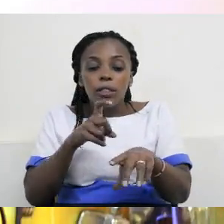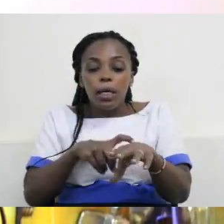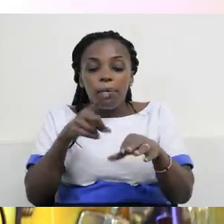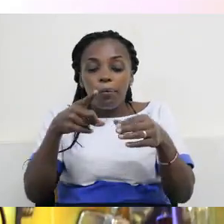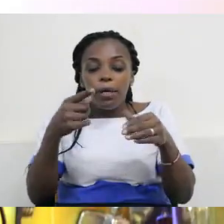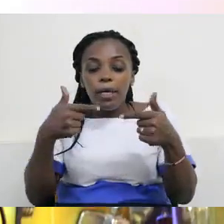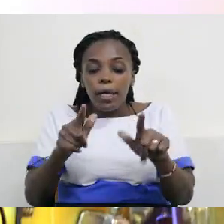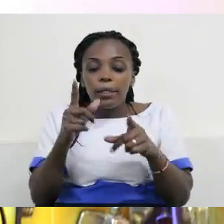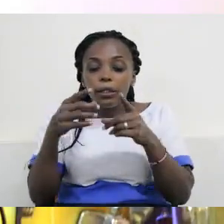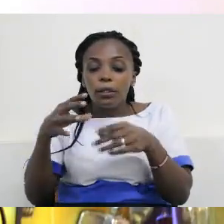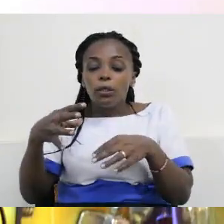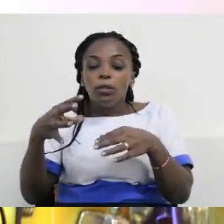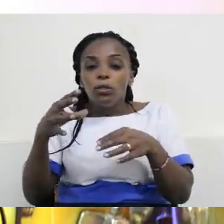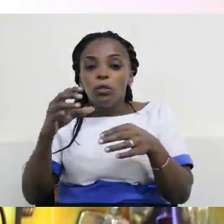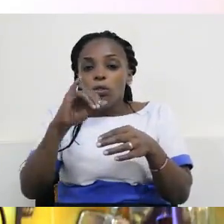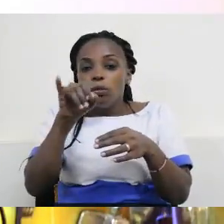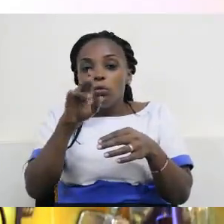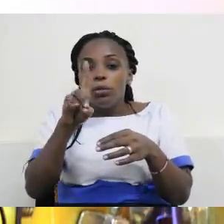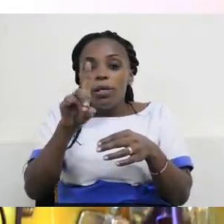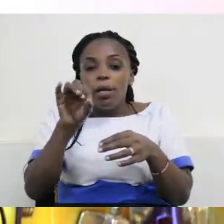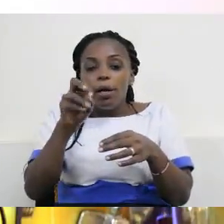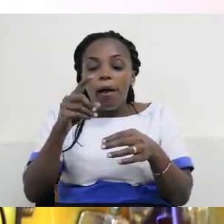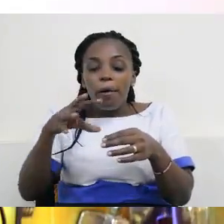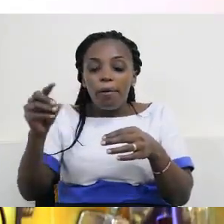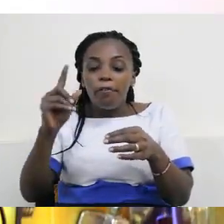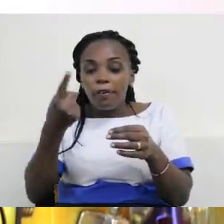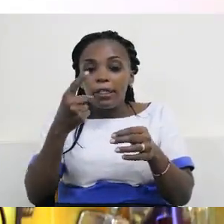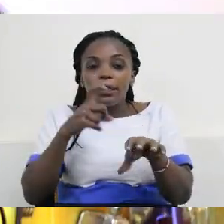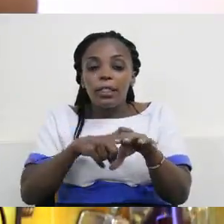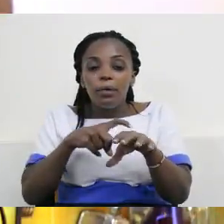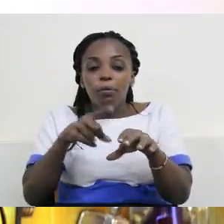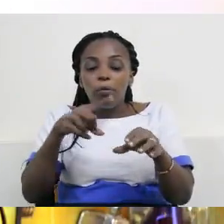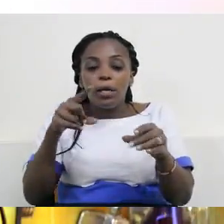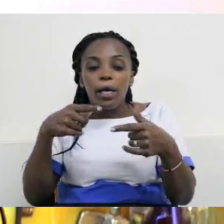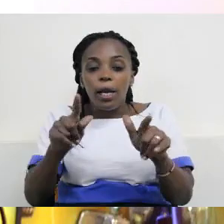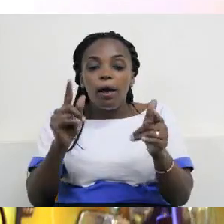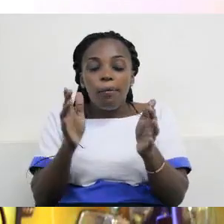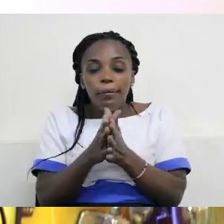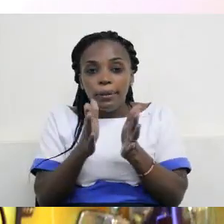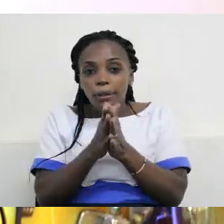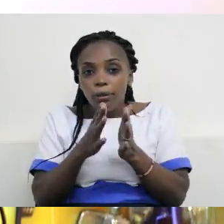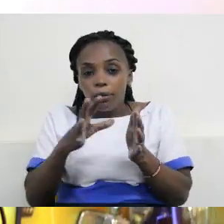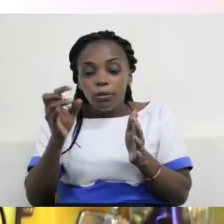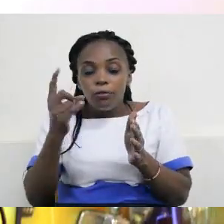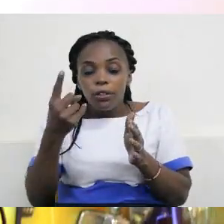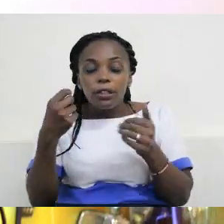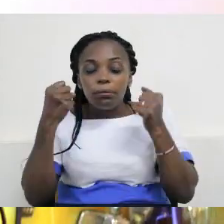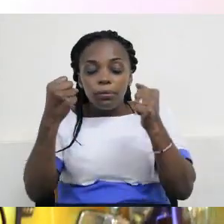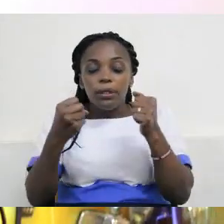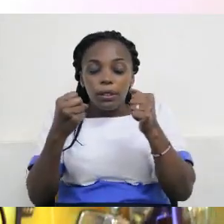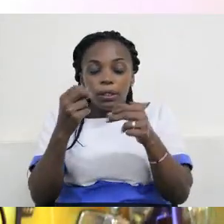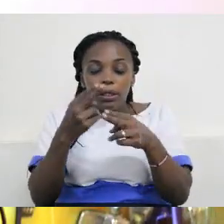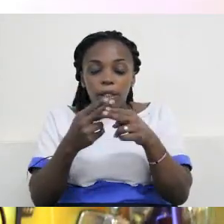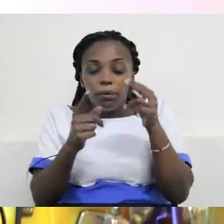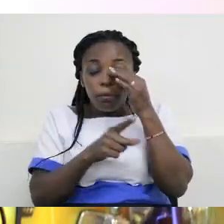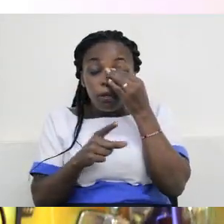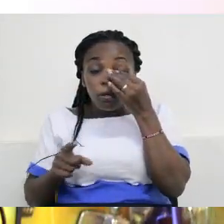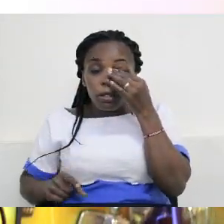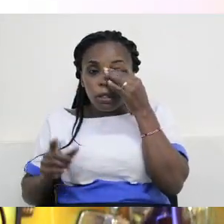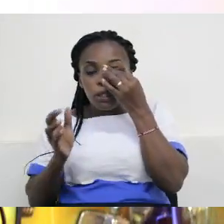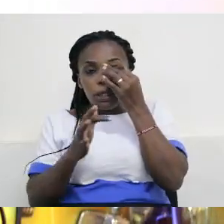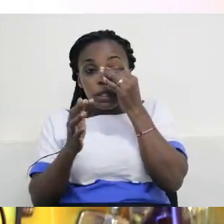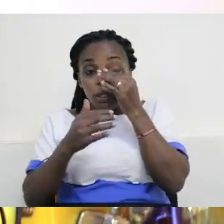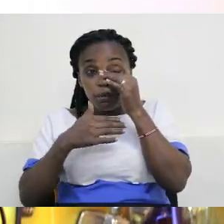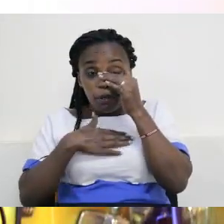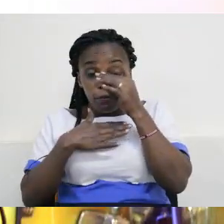Judah go first, when we allow praise to go first, in the mighty name of our Lord Jesus Christ.